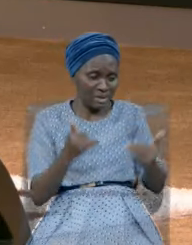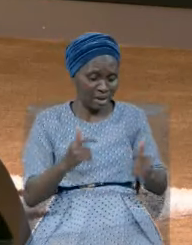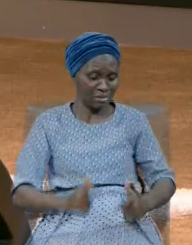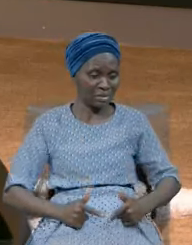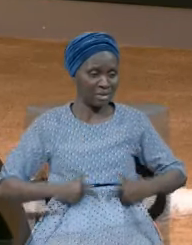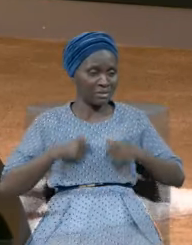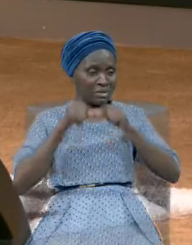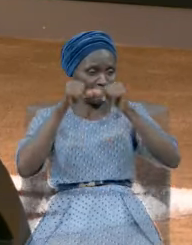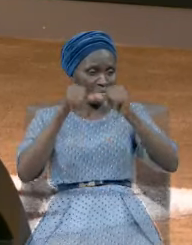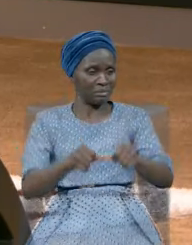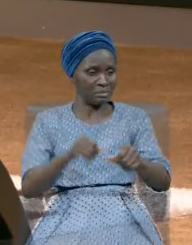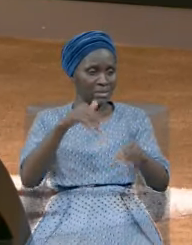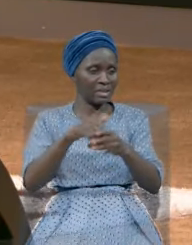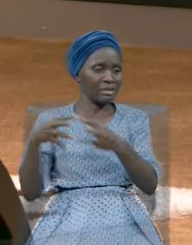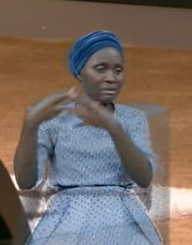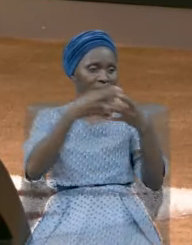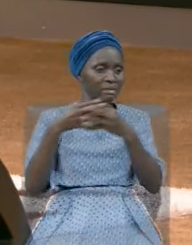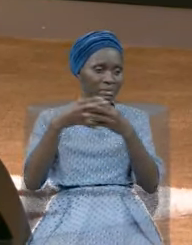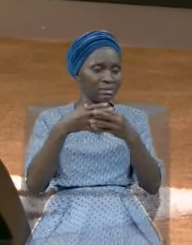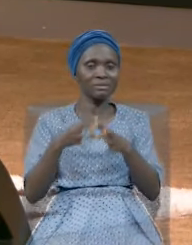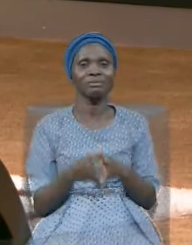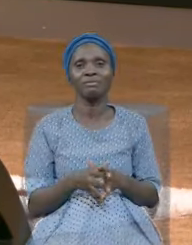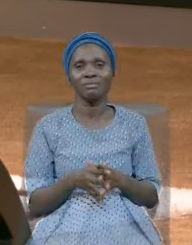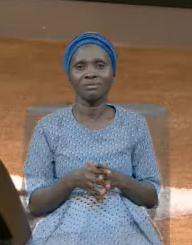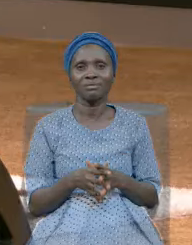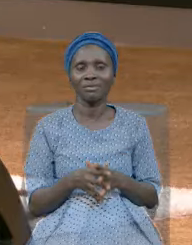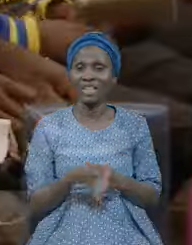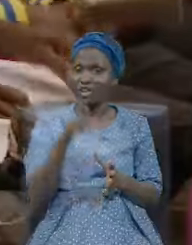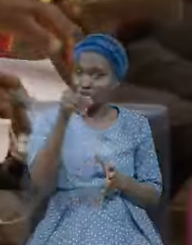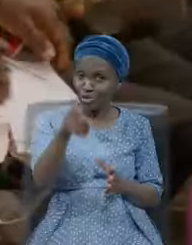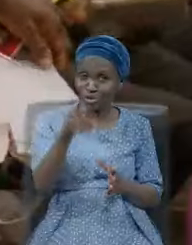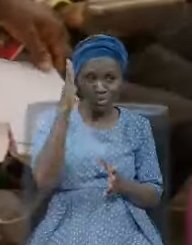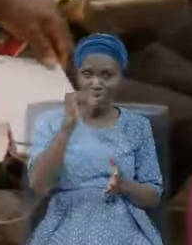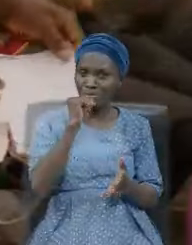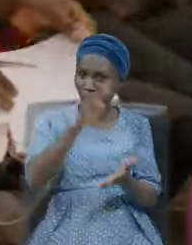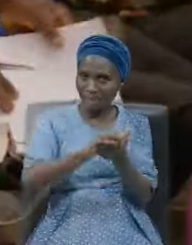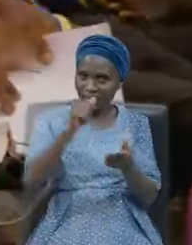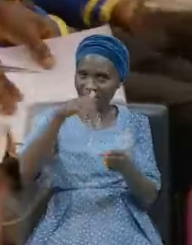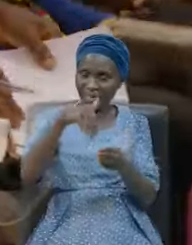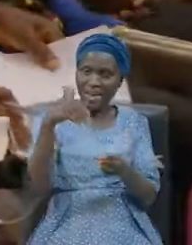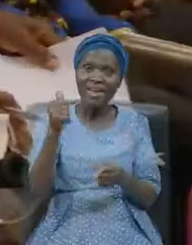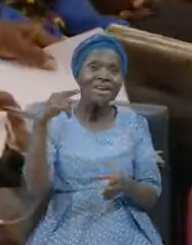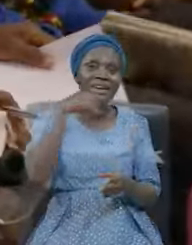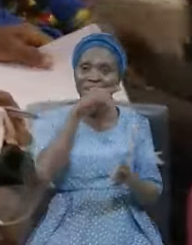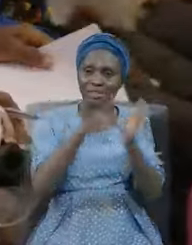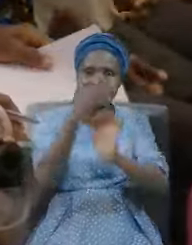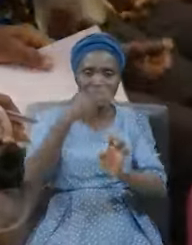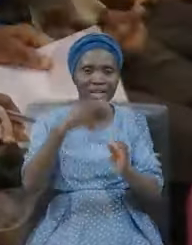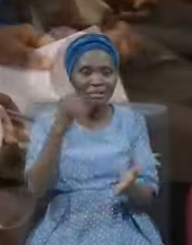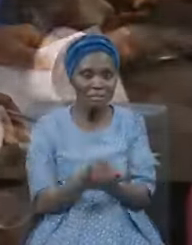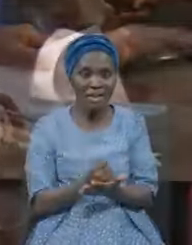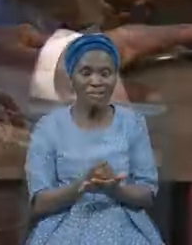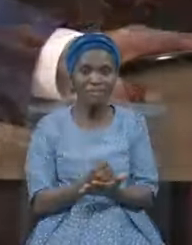London. You will not believe a lie. And in our church,